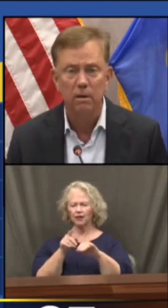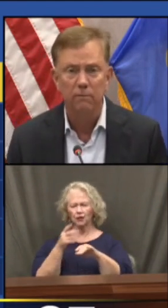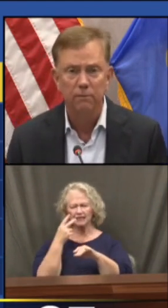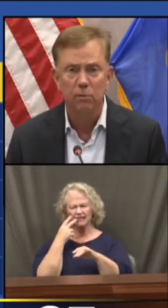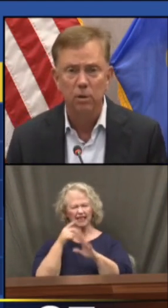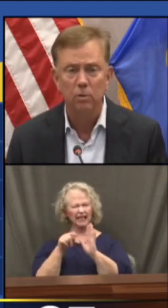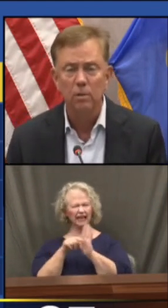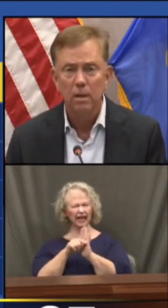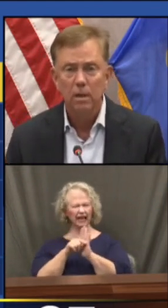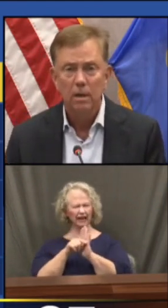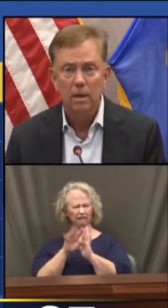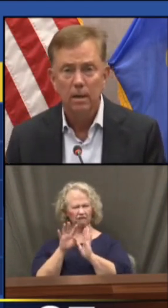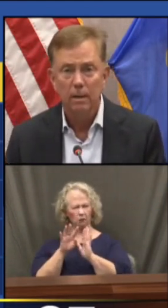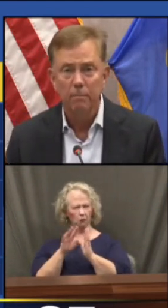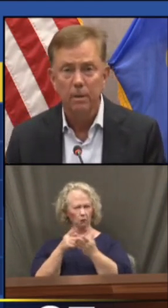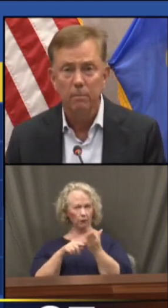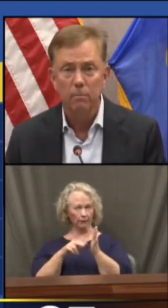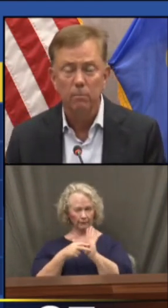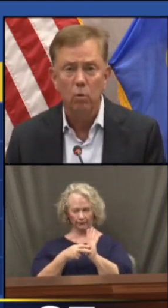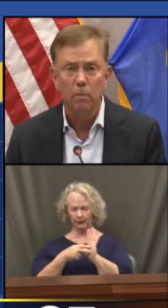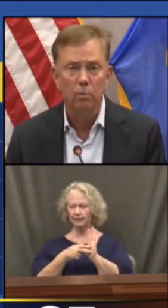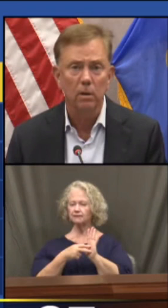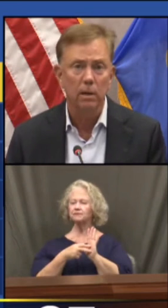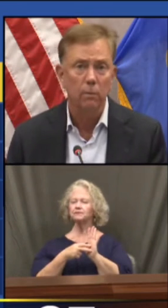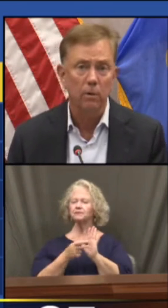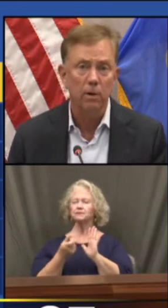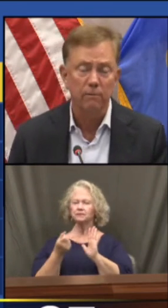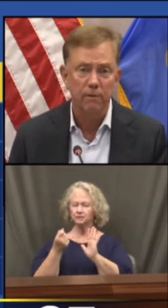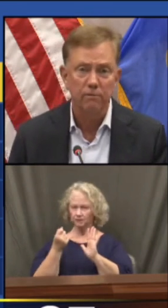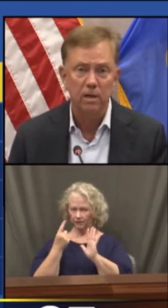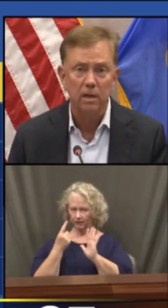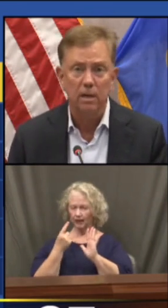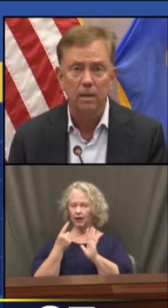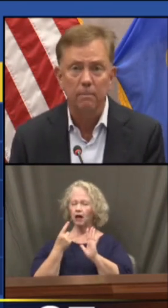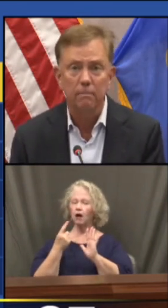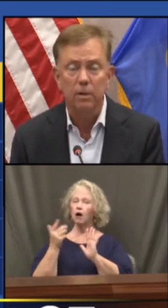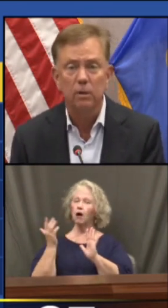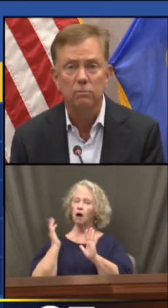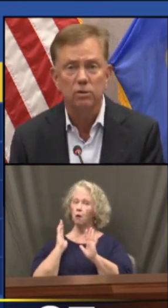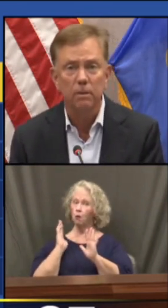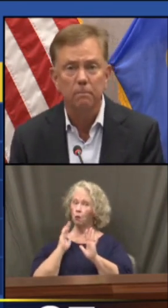number fool you. More importantly, we were at 50,